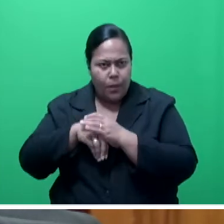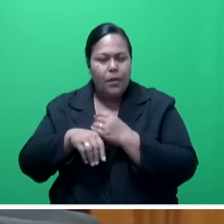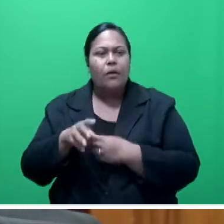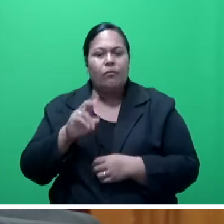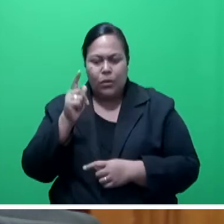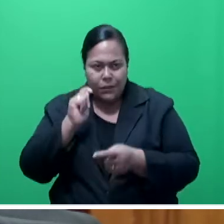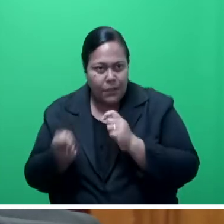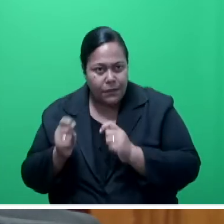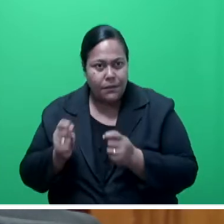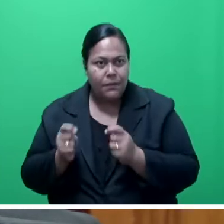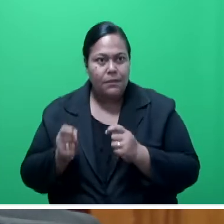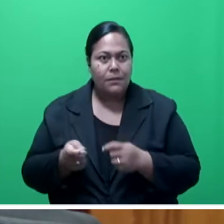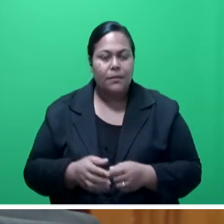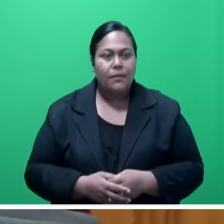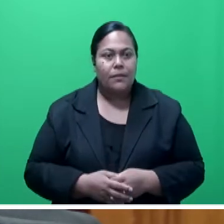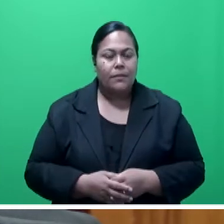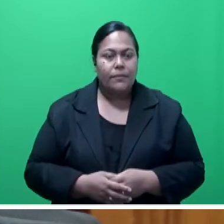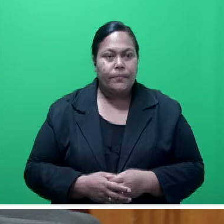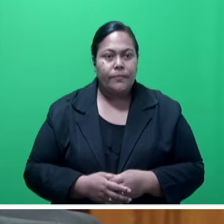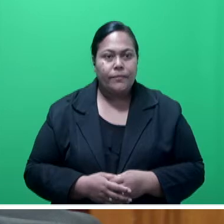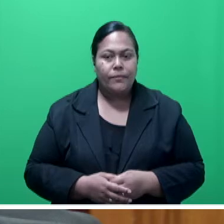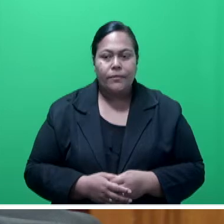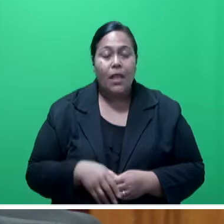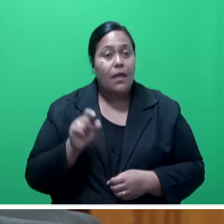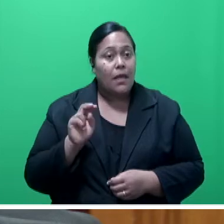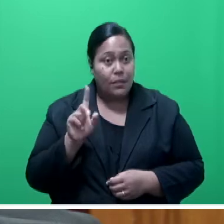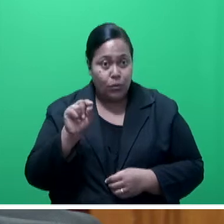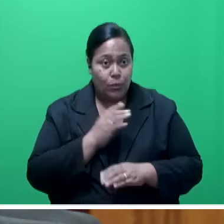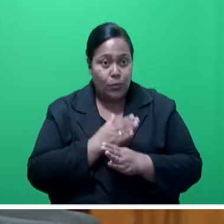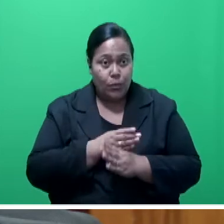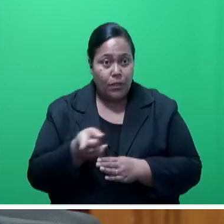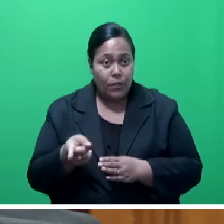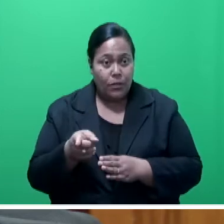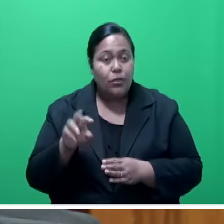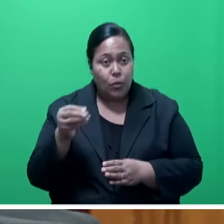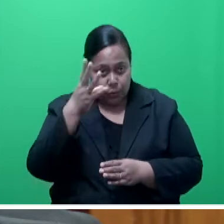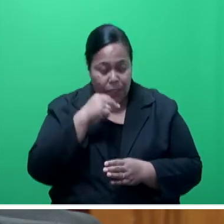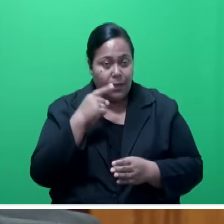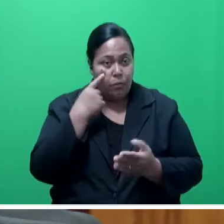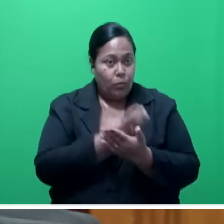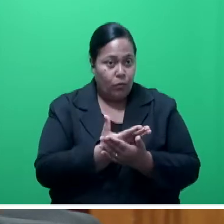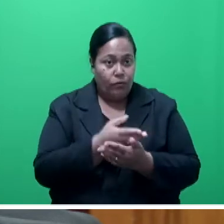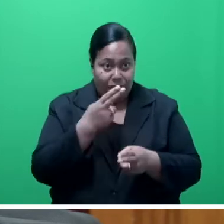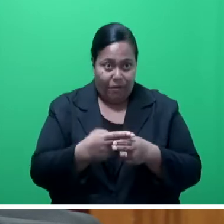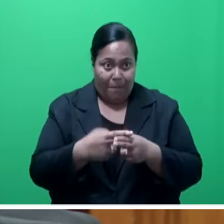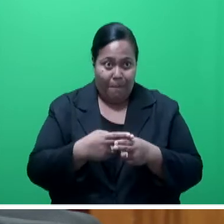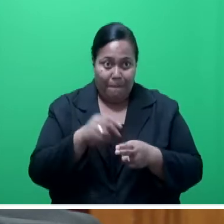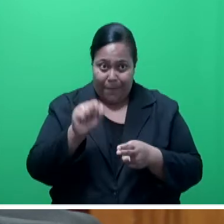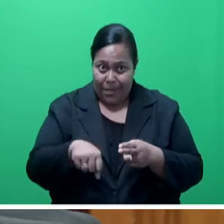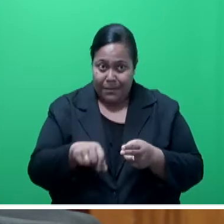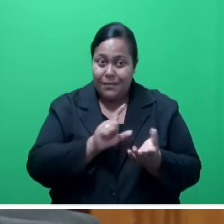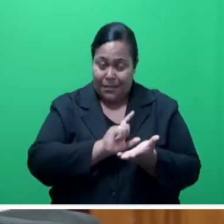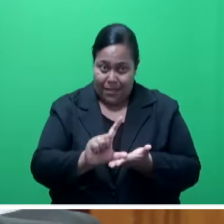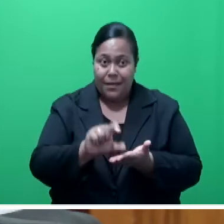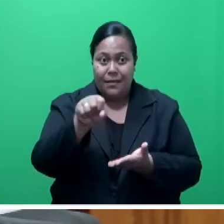test and undertake the required work to determine whether a farm can be classified as TB and